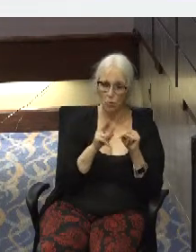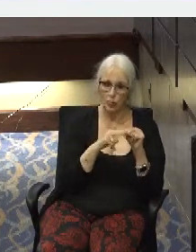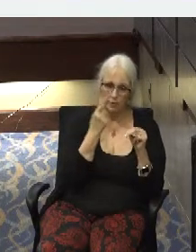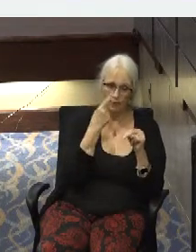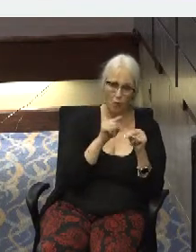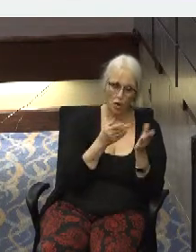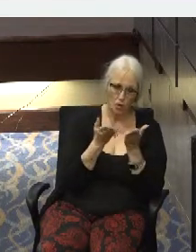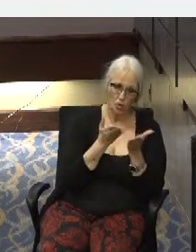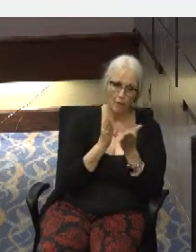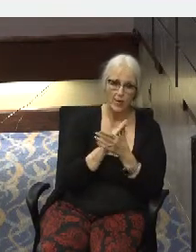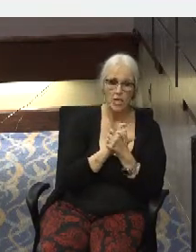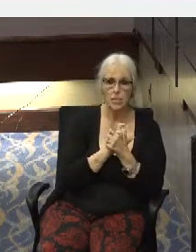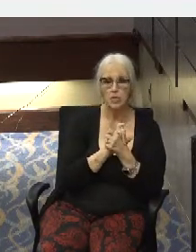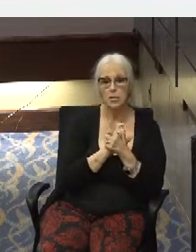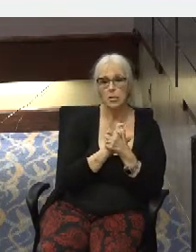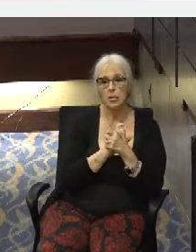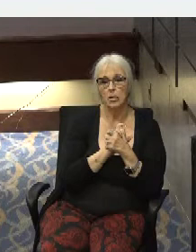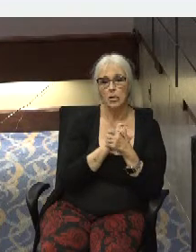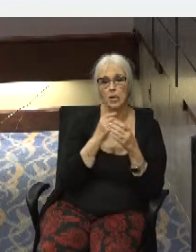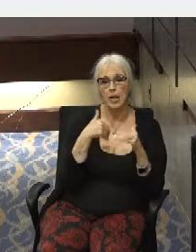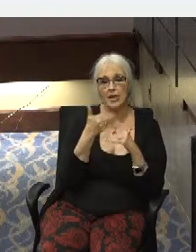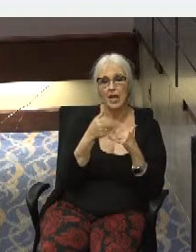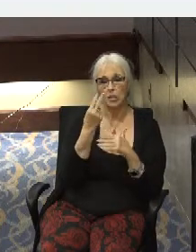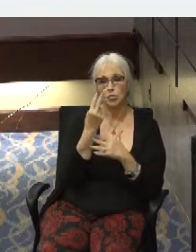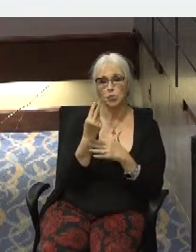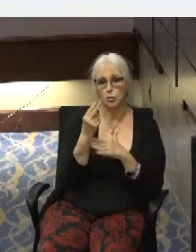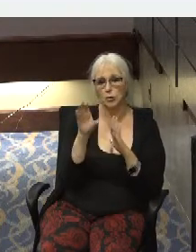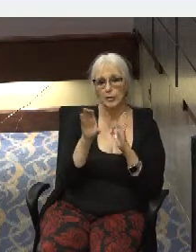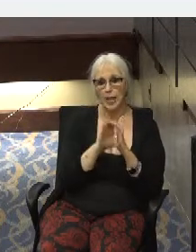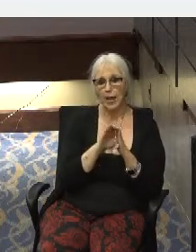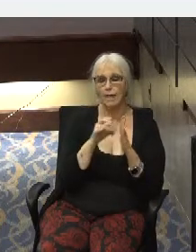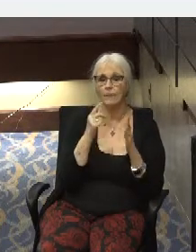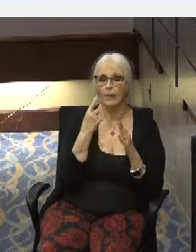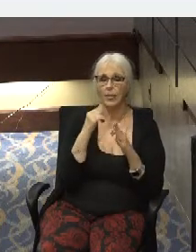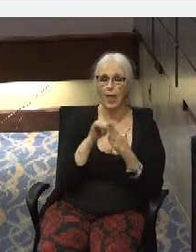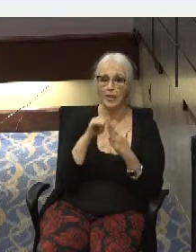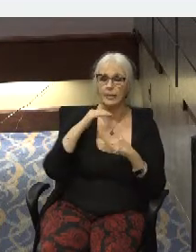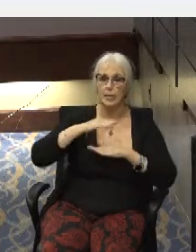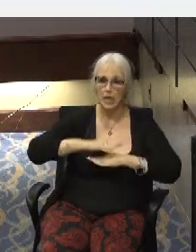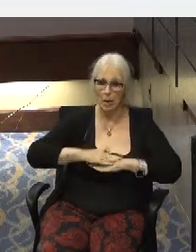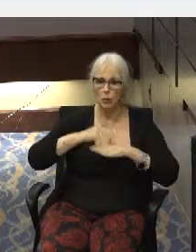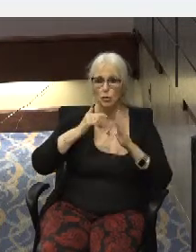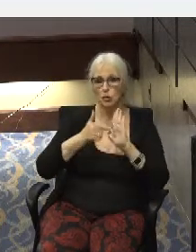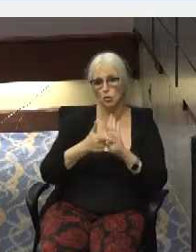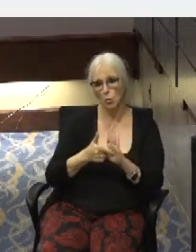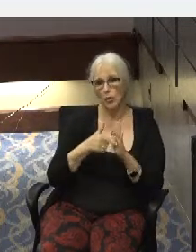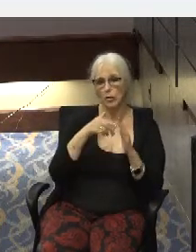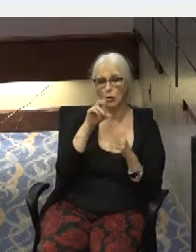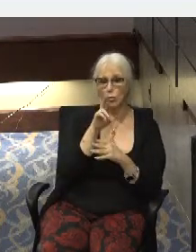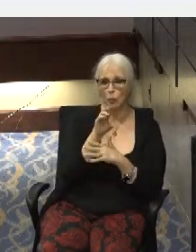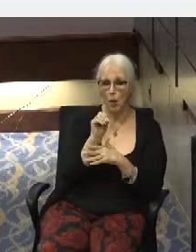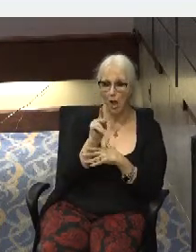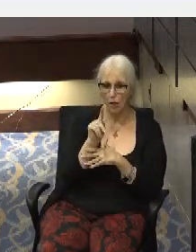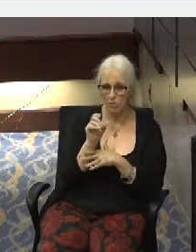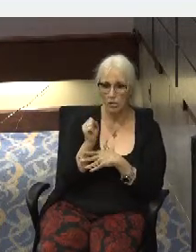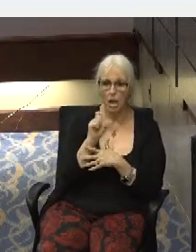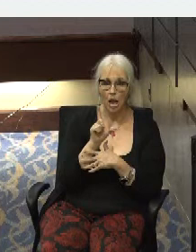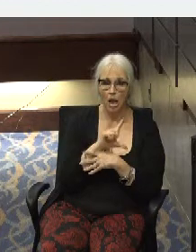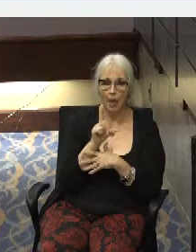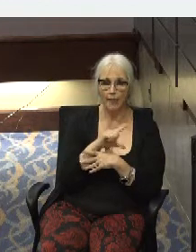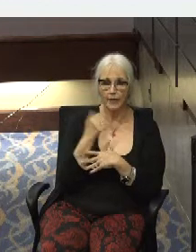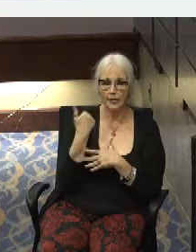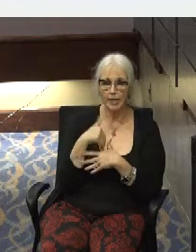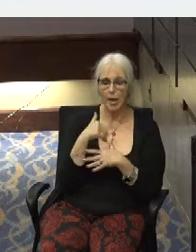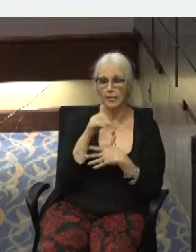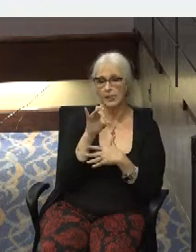service. So the next 2 slides, this is just a table showing you the existing routes on the left side, scenario 2, and